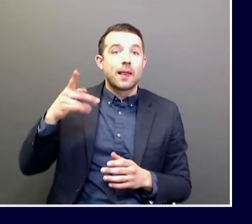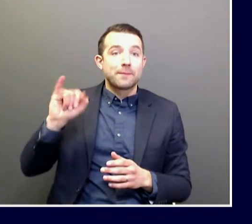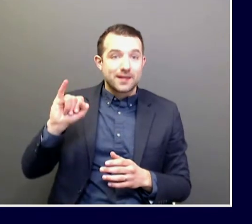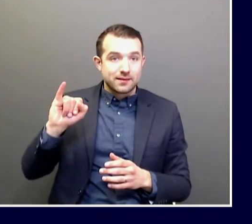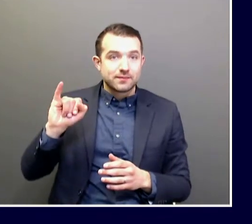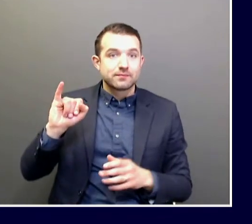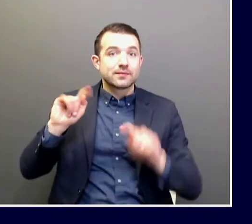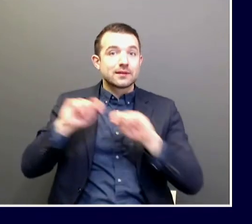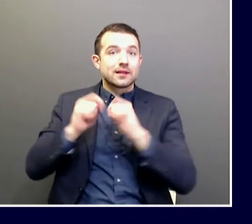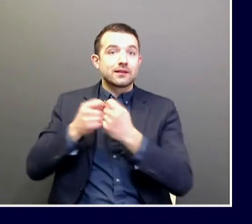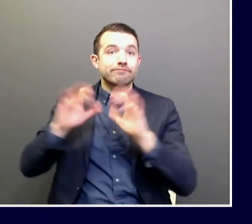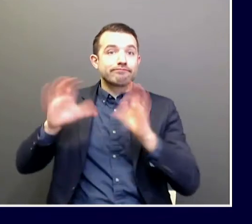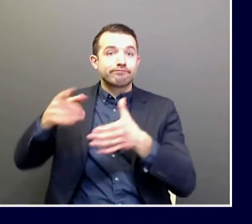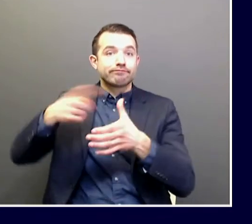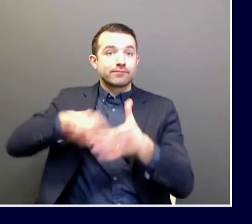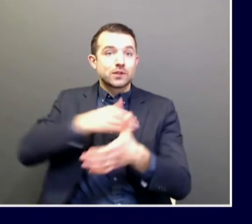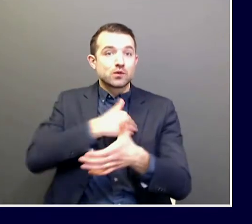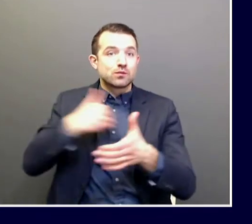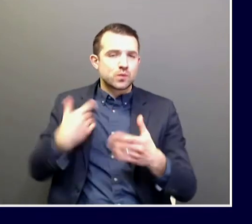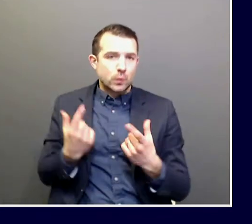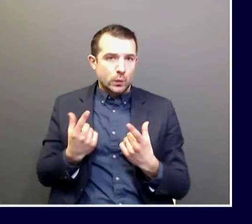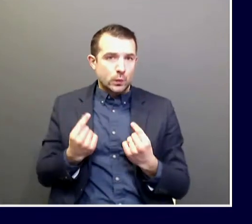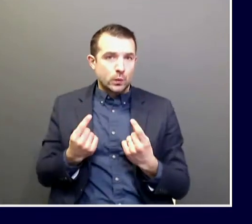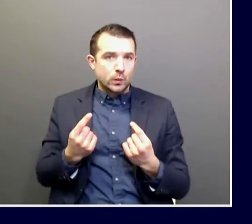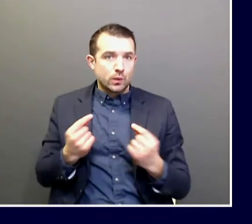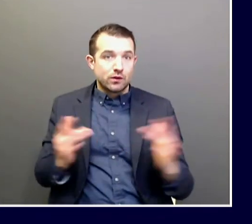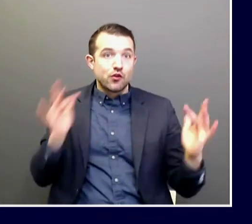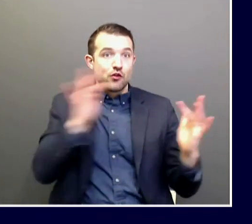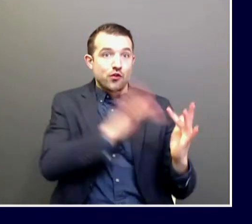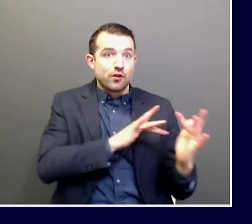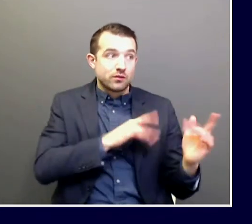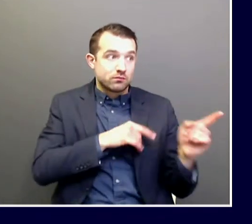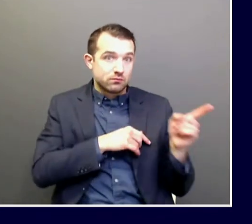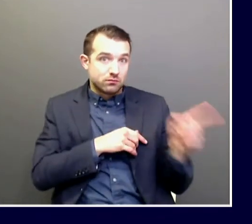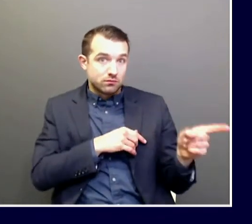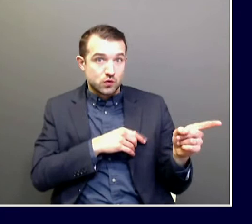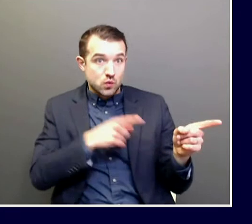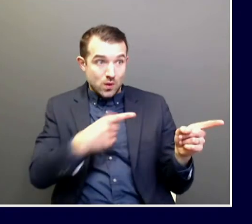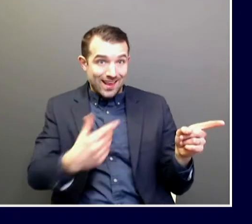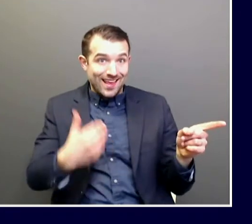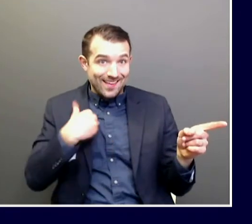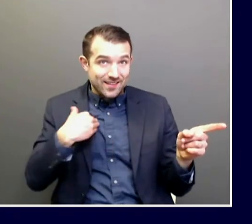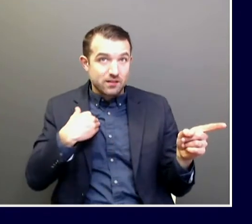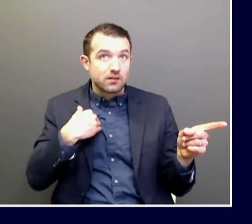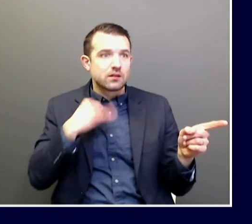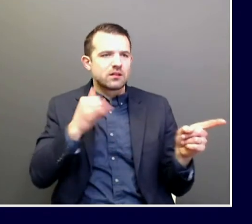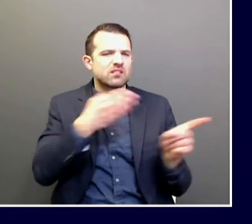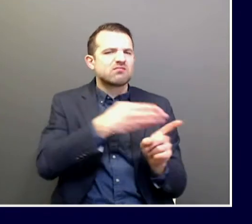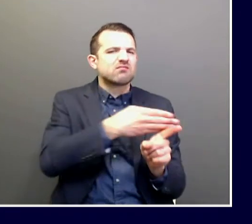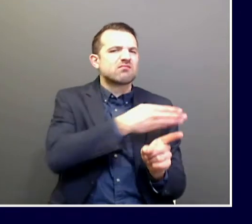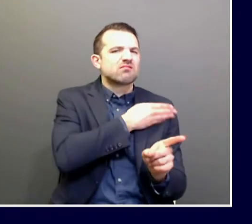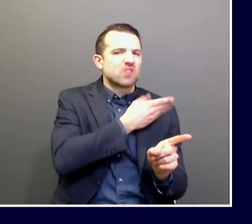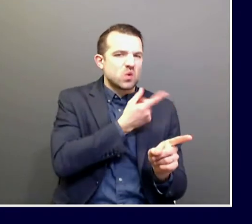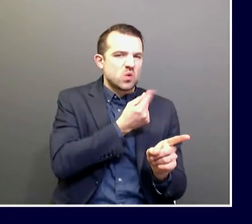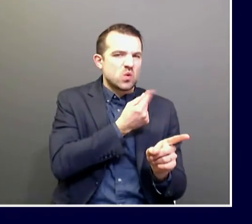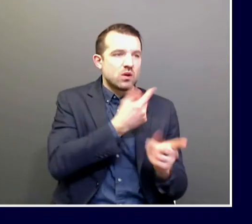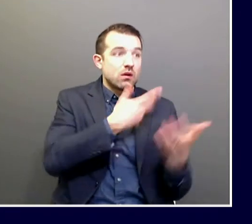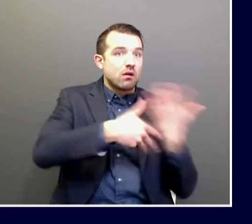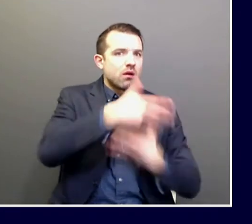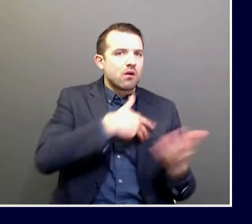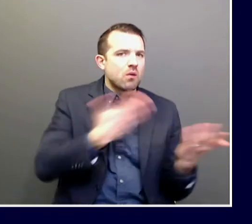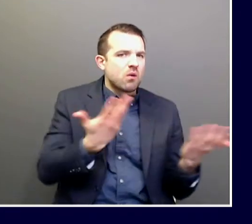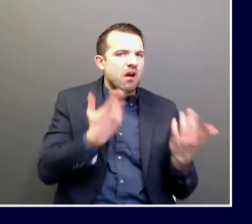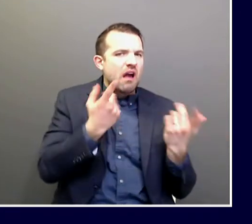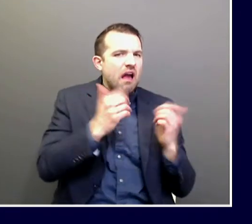to learn where they may have been exposed. Case investigation provides important information that